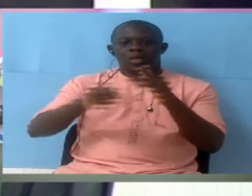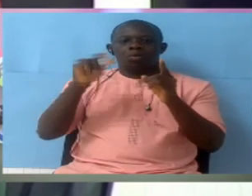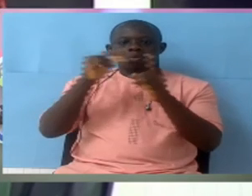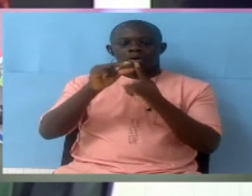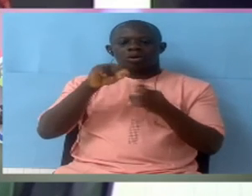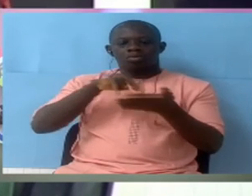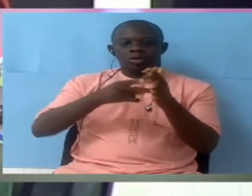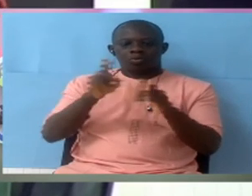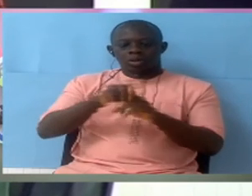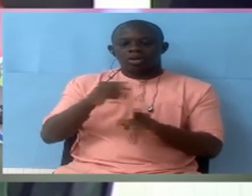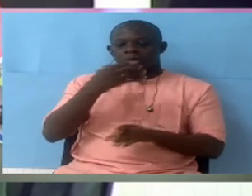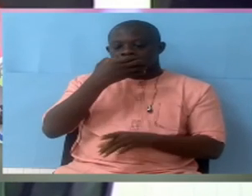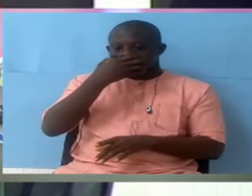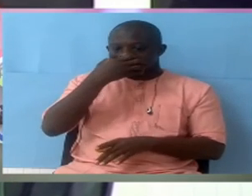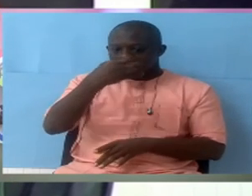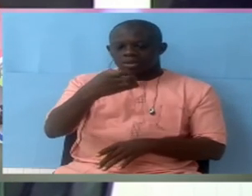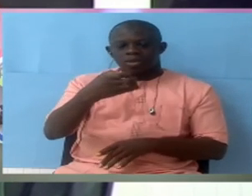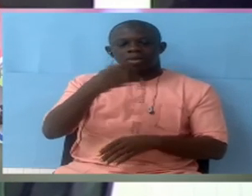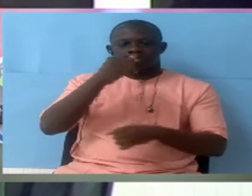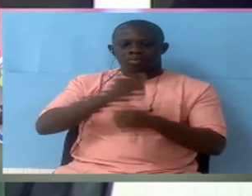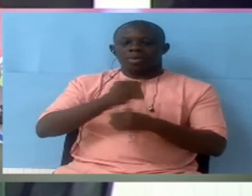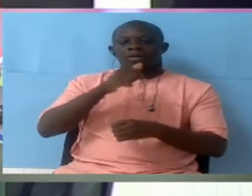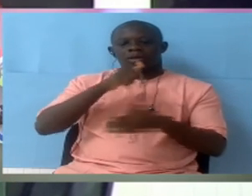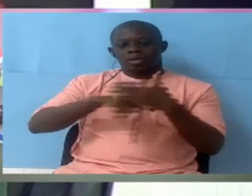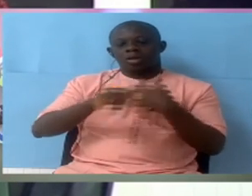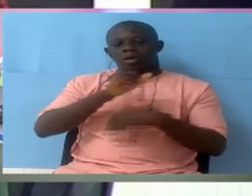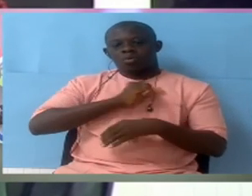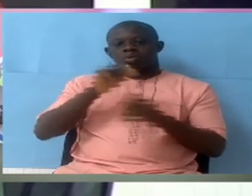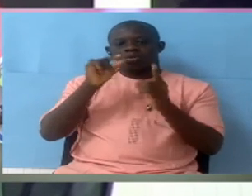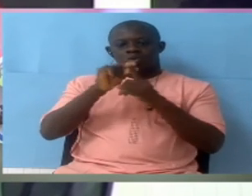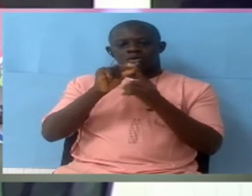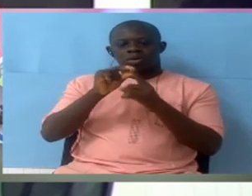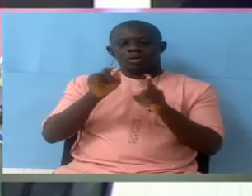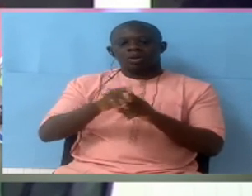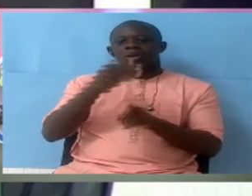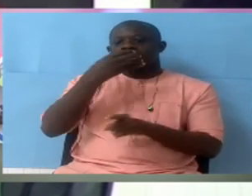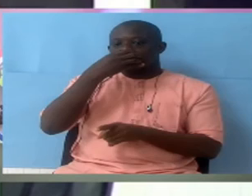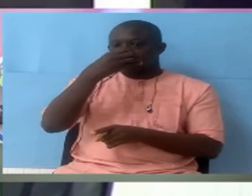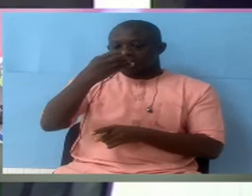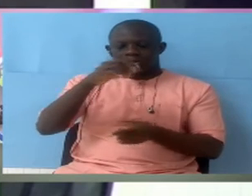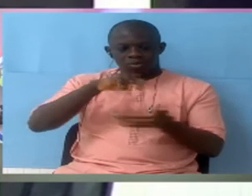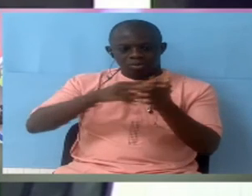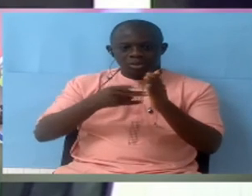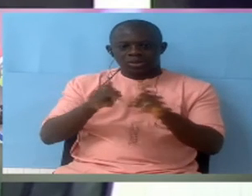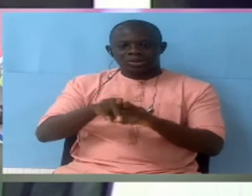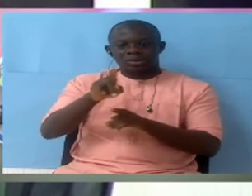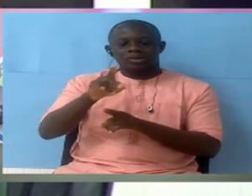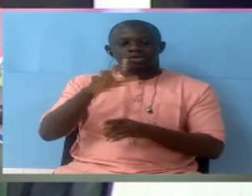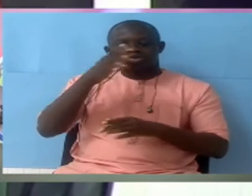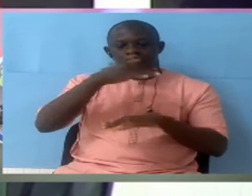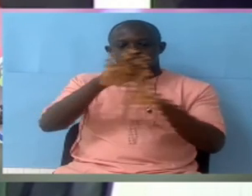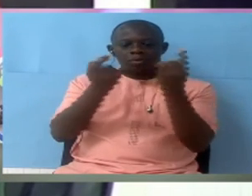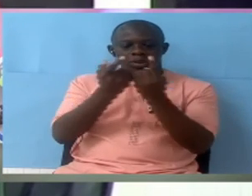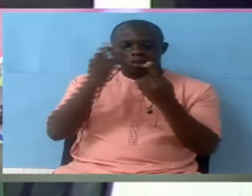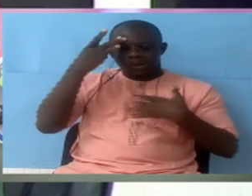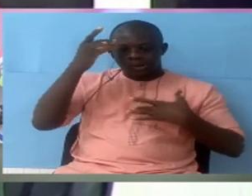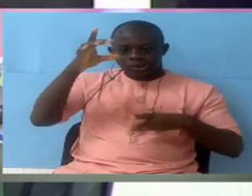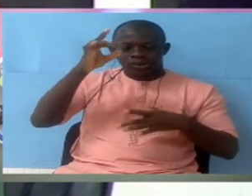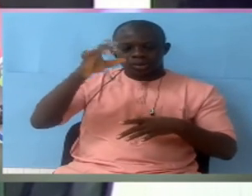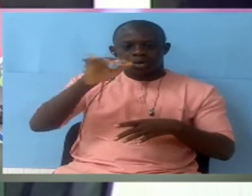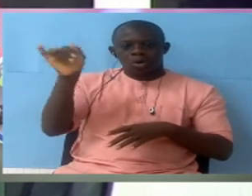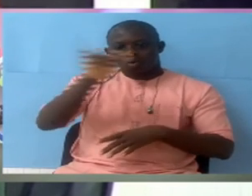greed. Li nga xamne moy suñu mbir dal moy bugge. Greed is an insidious disease. Bugge nak mom